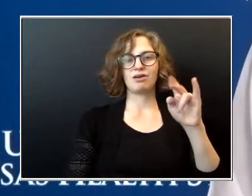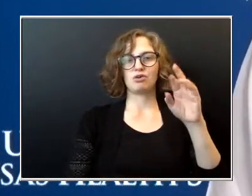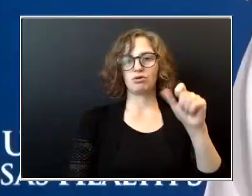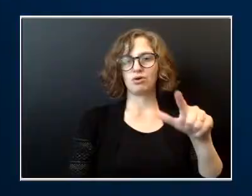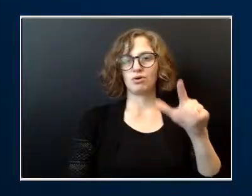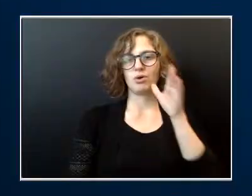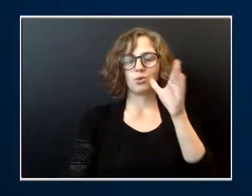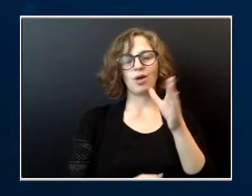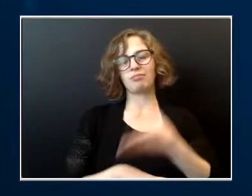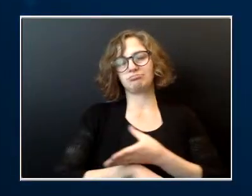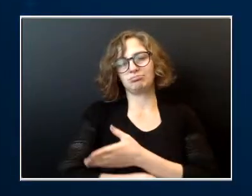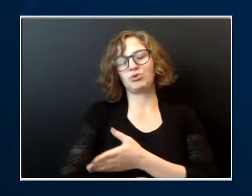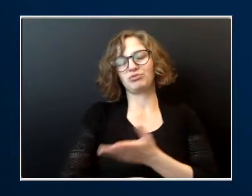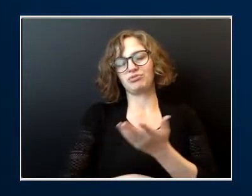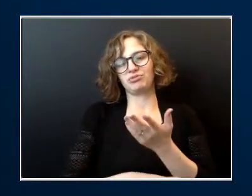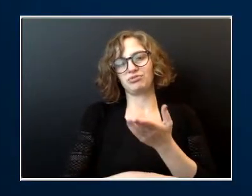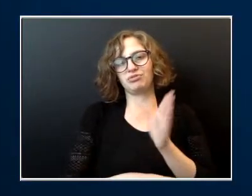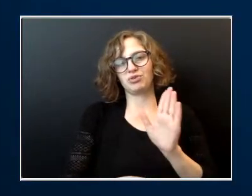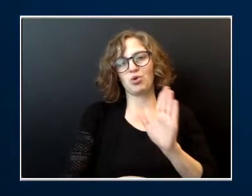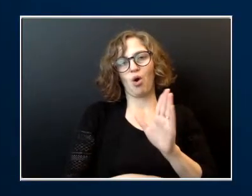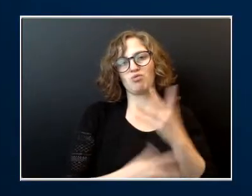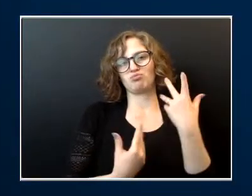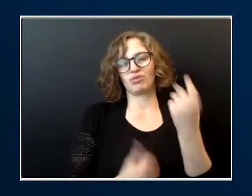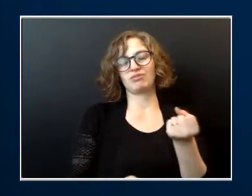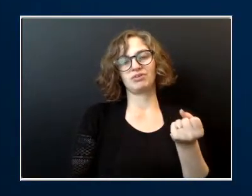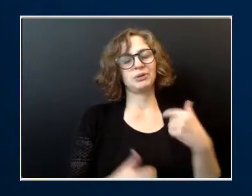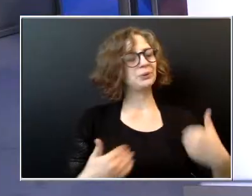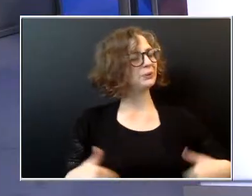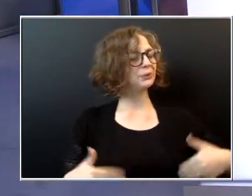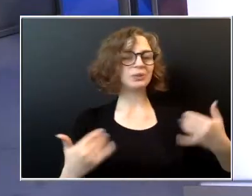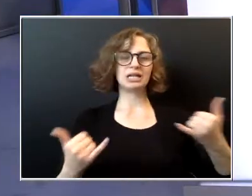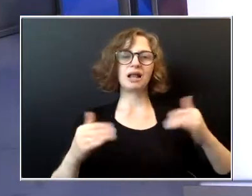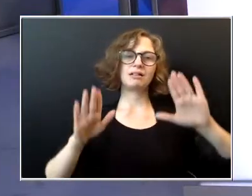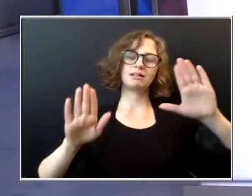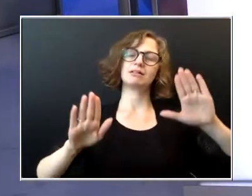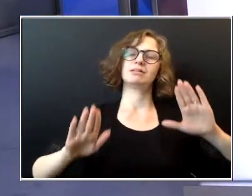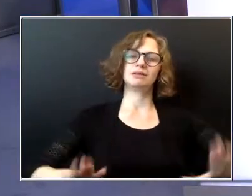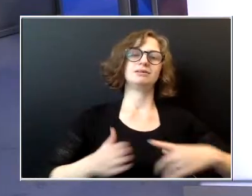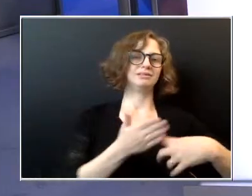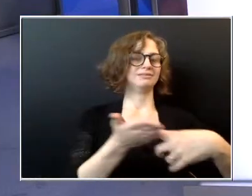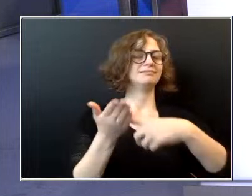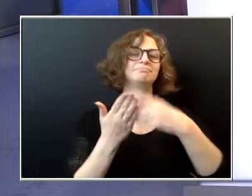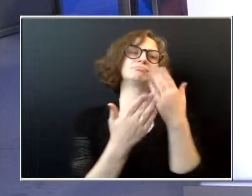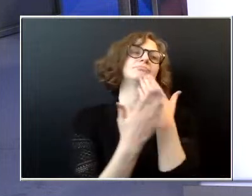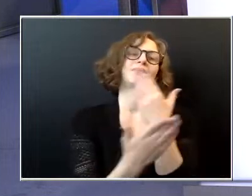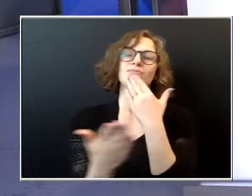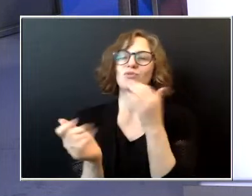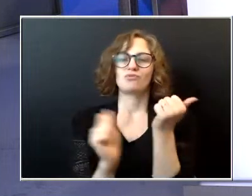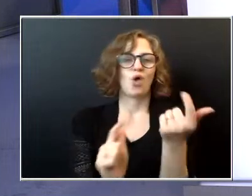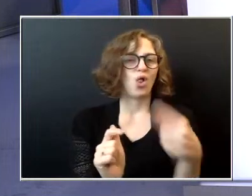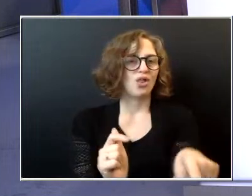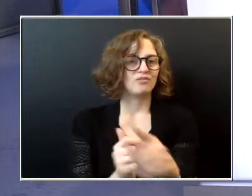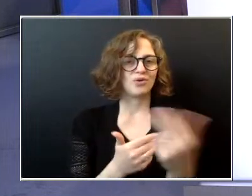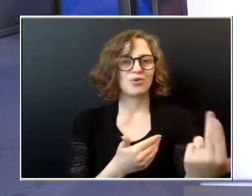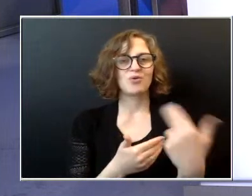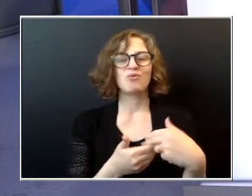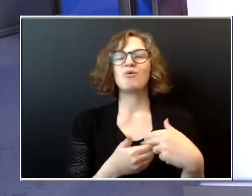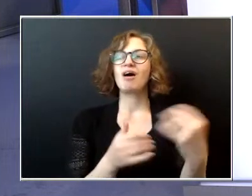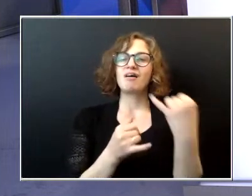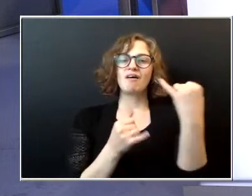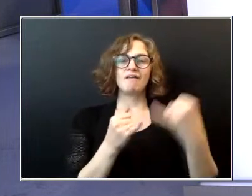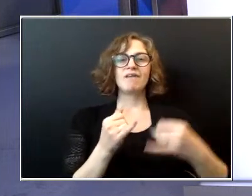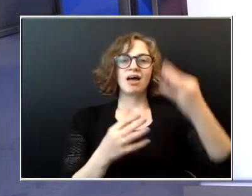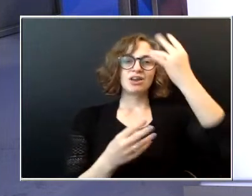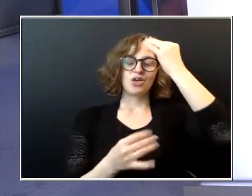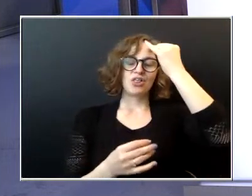as well. So. All right, this has been an outstanding discussion. I am so thankful for all of you being here today. We're going to hear some final thoughts. I'm going to ask Vicki if